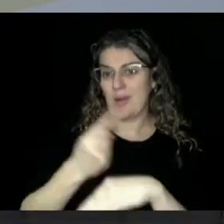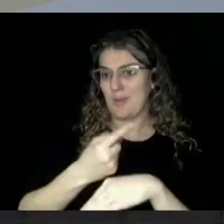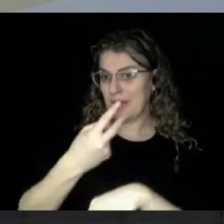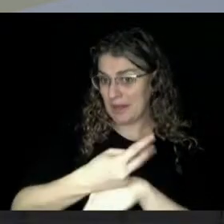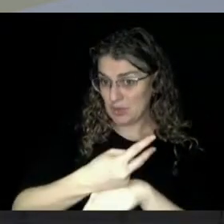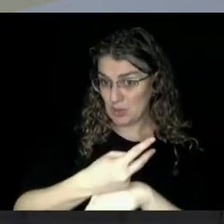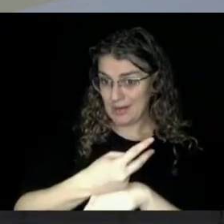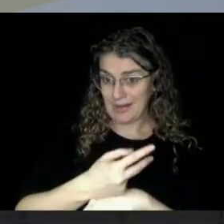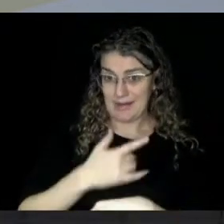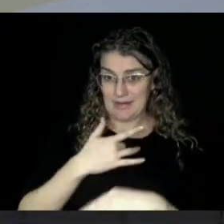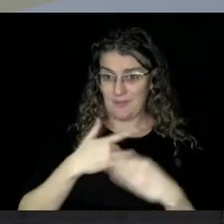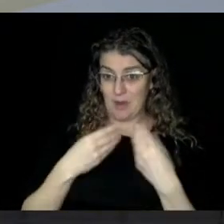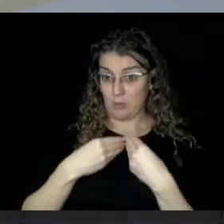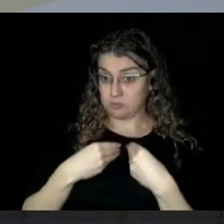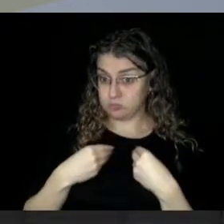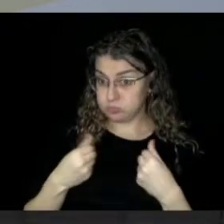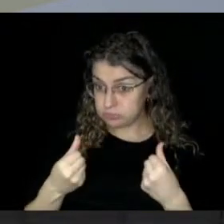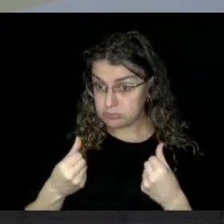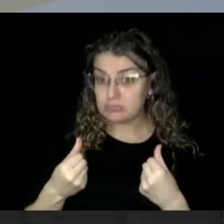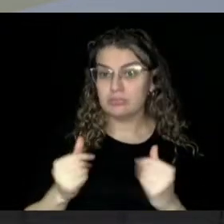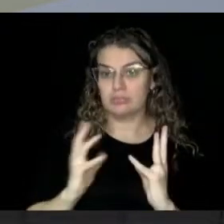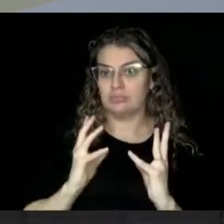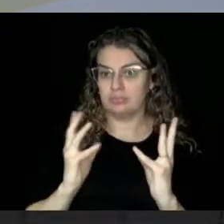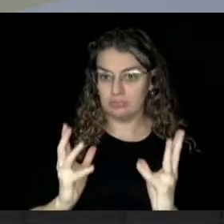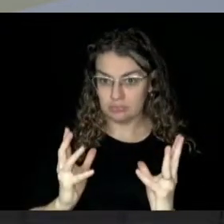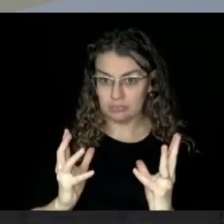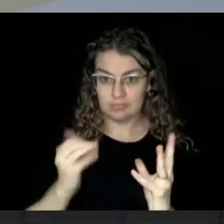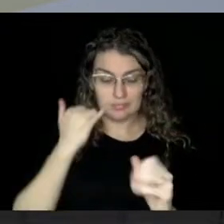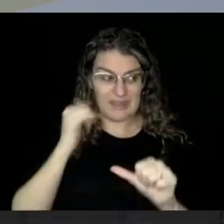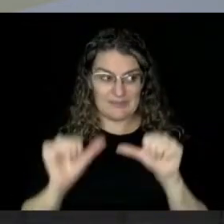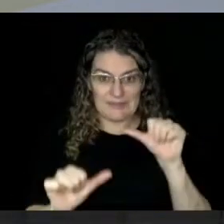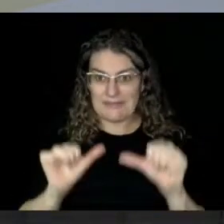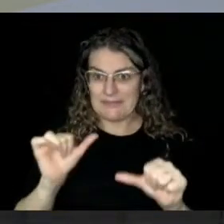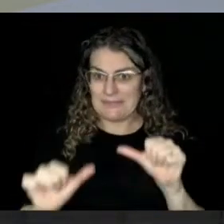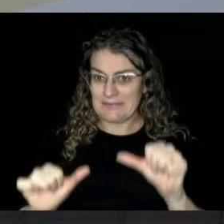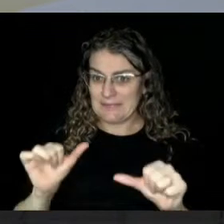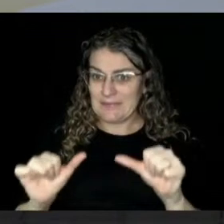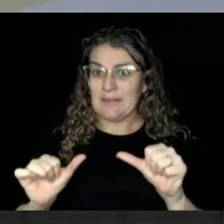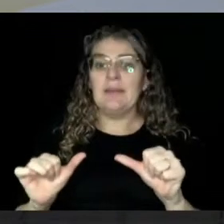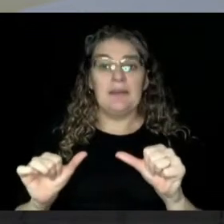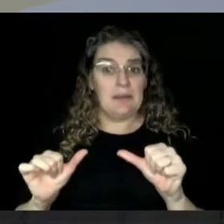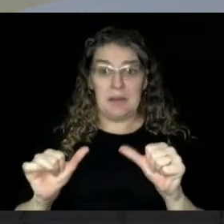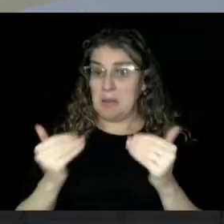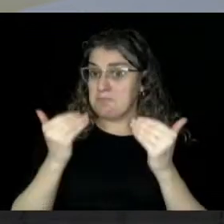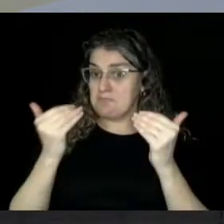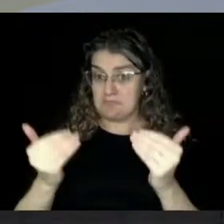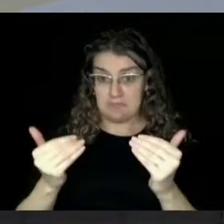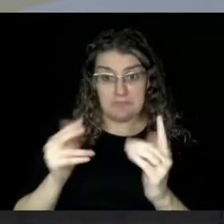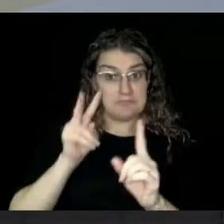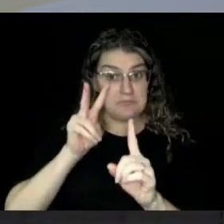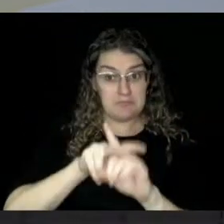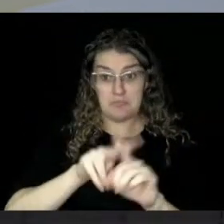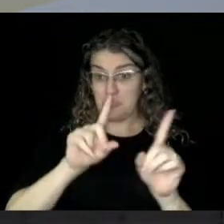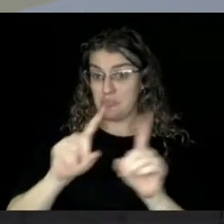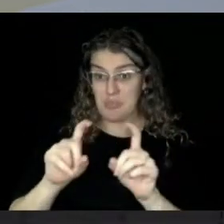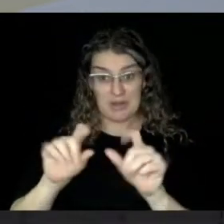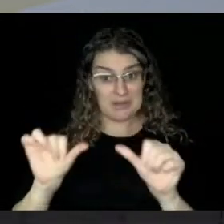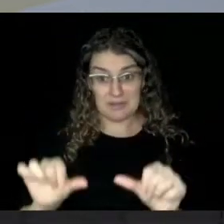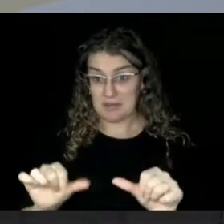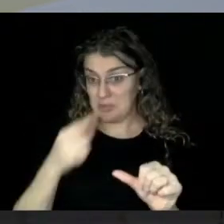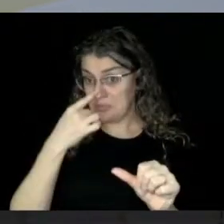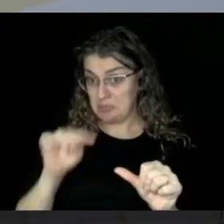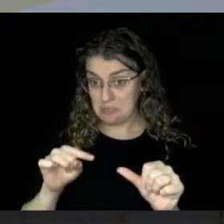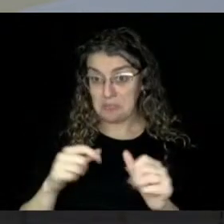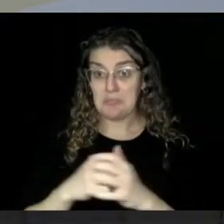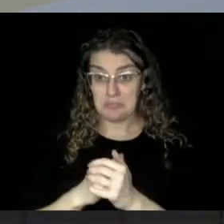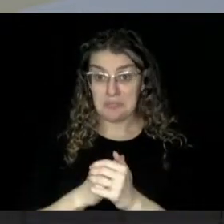symptoms improve. But if you're not sure, I think we'd be happy to test. And we say that all the